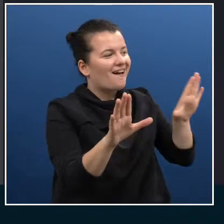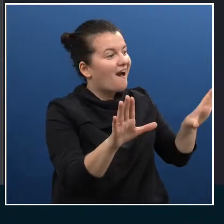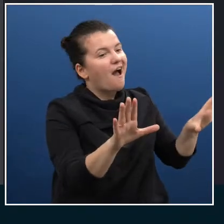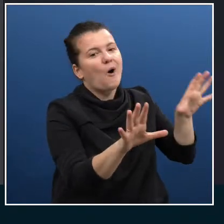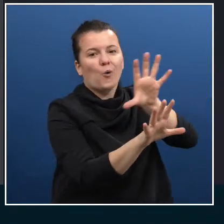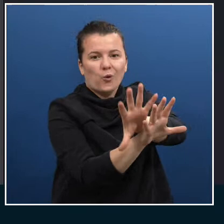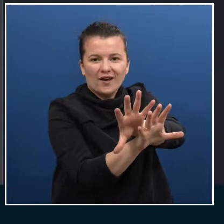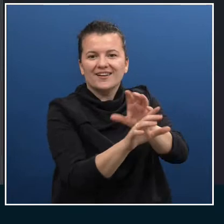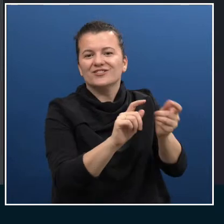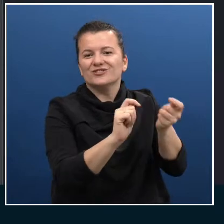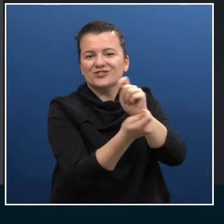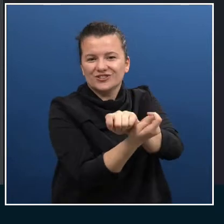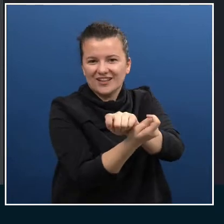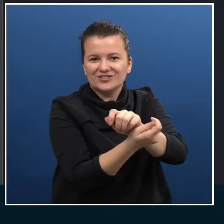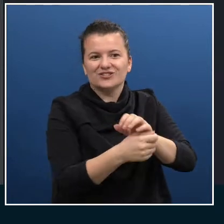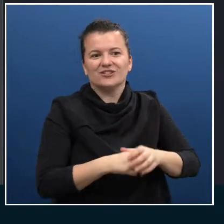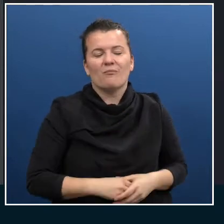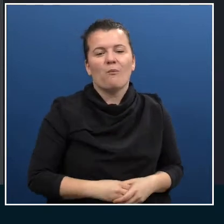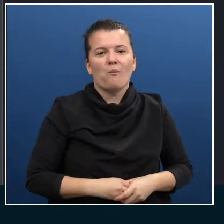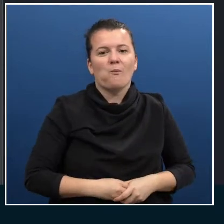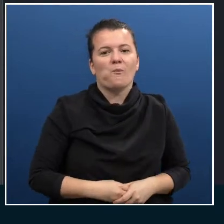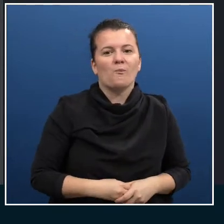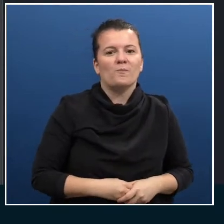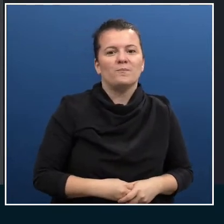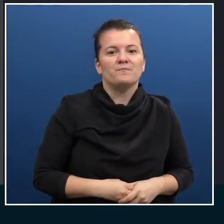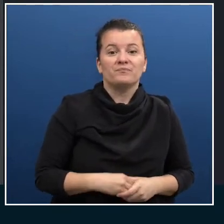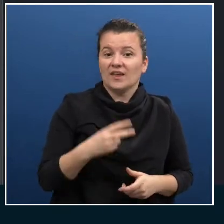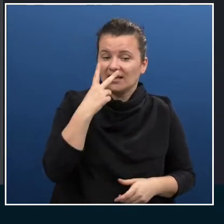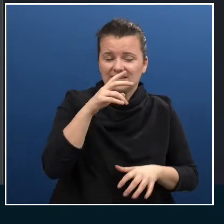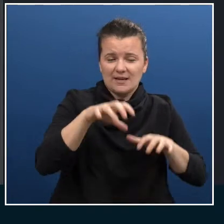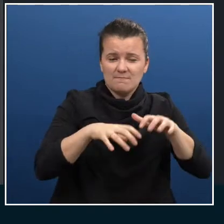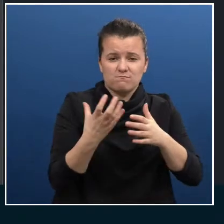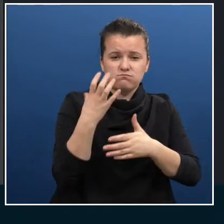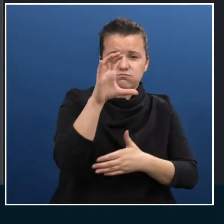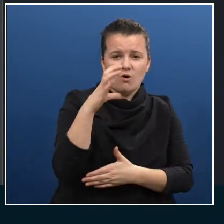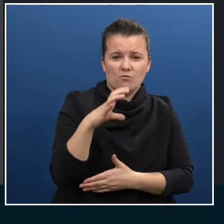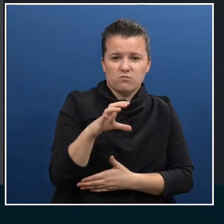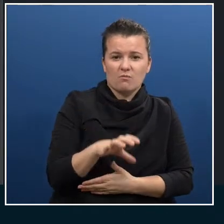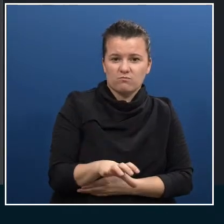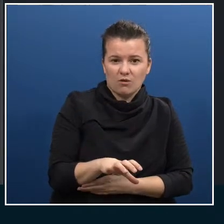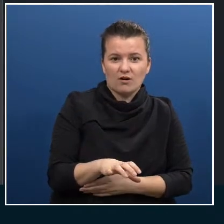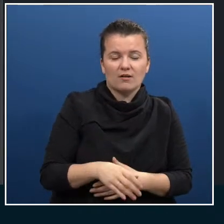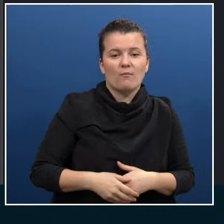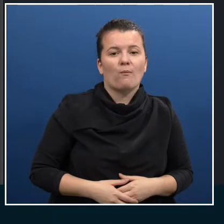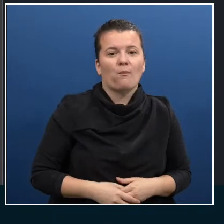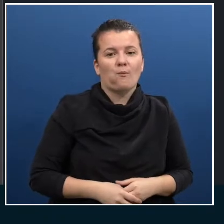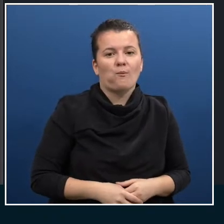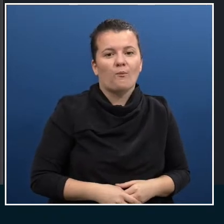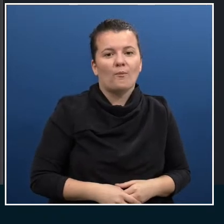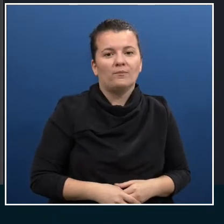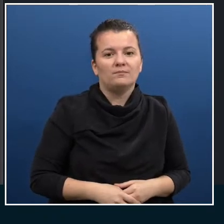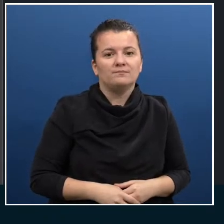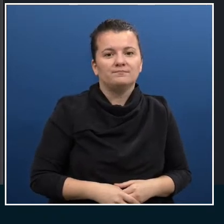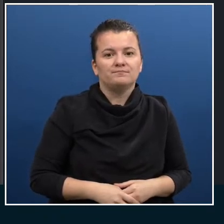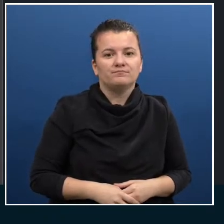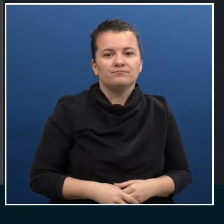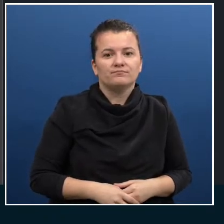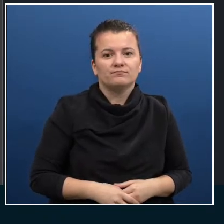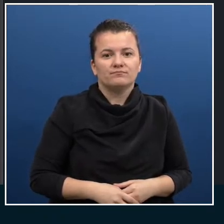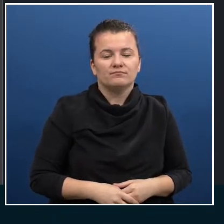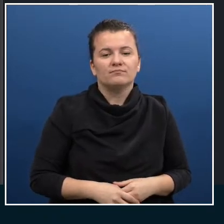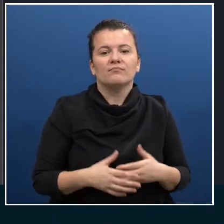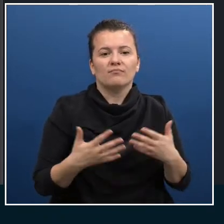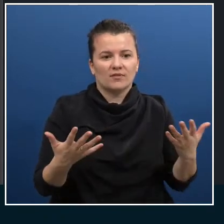So when you, I have here my blog post, but I have also, for example, my events. I just